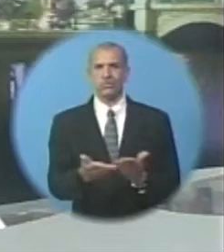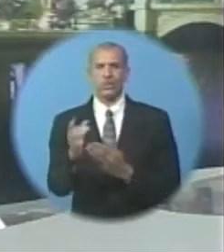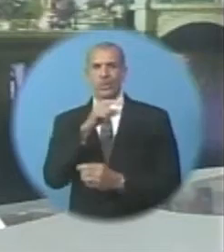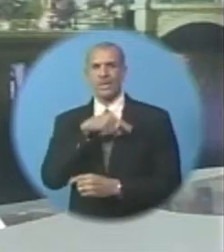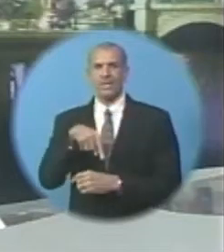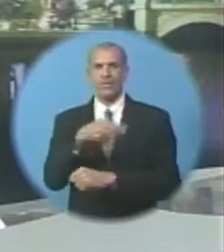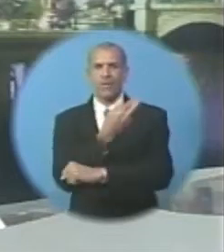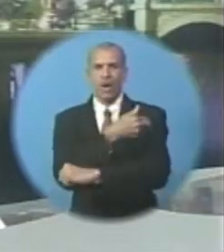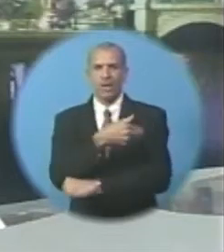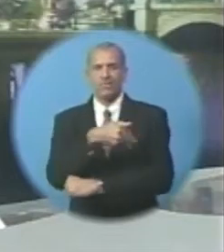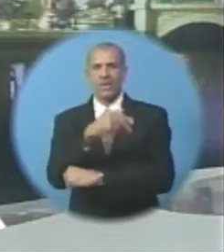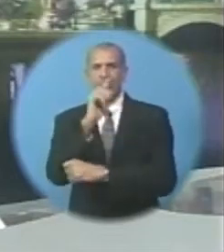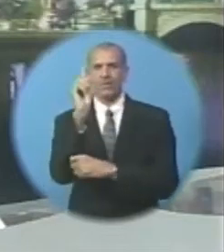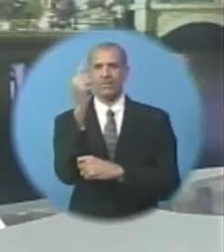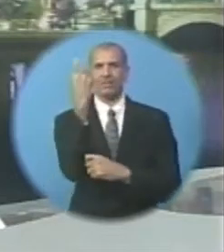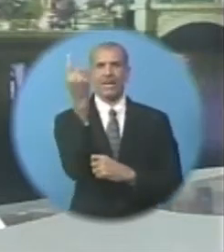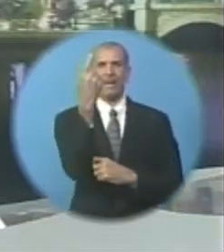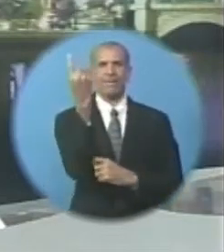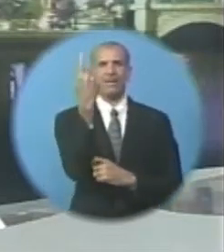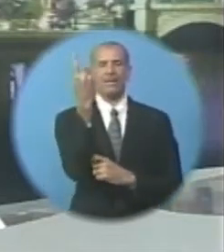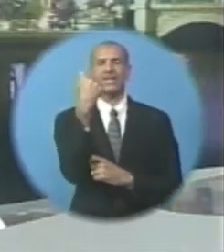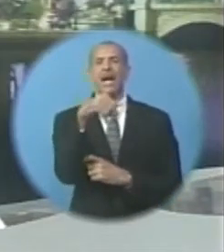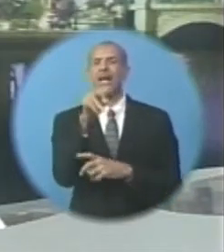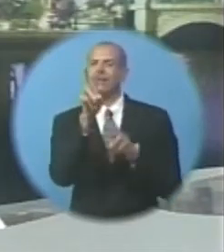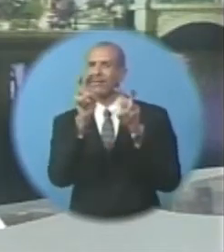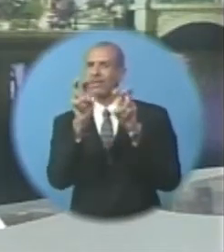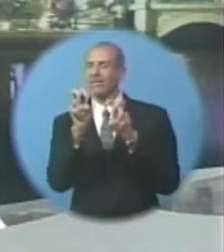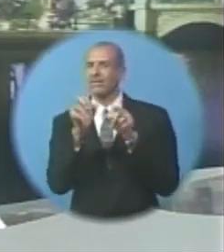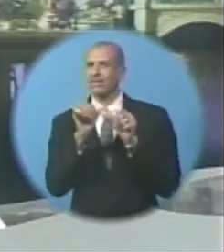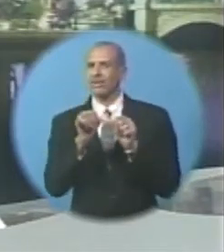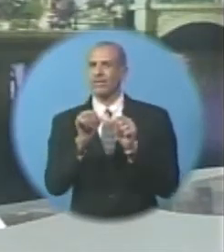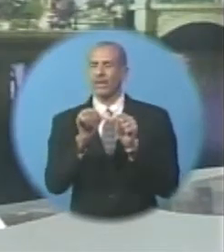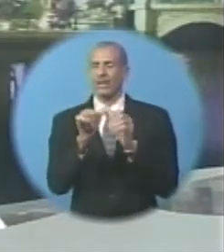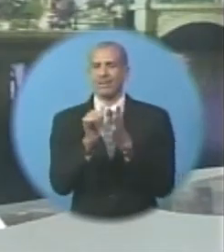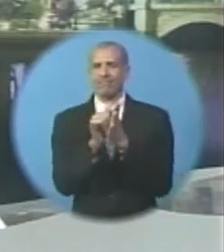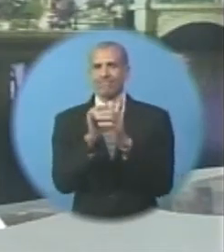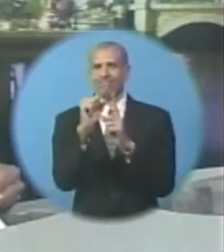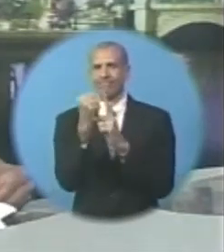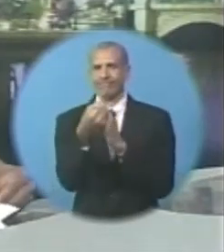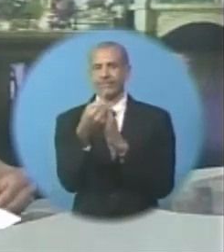Queen Elizabeth Hospital by ambulance. Investigations are continuing into the matter.